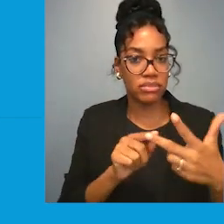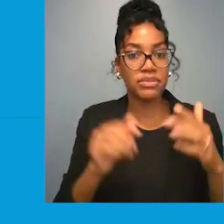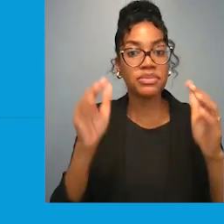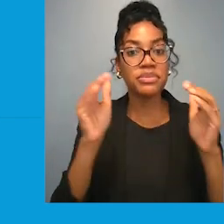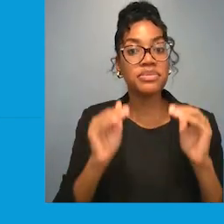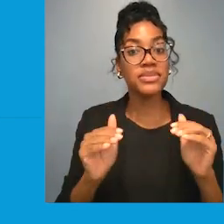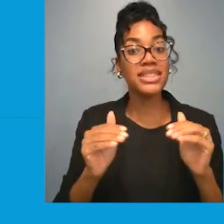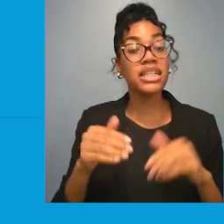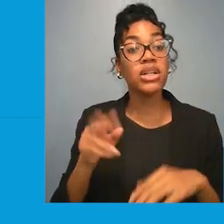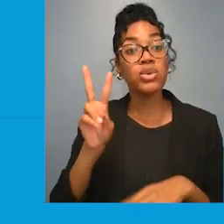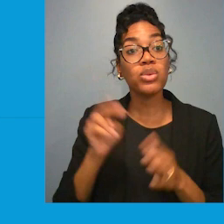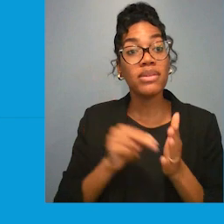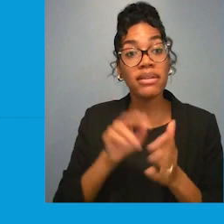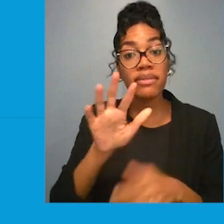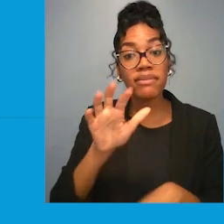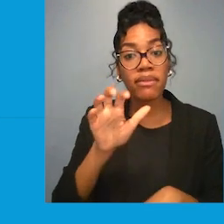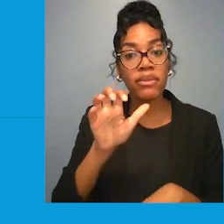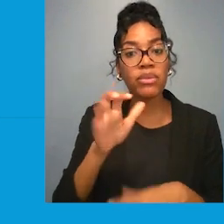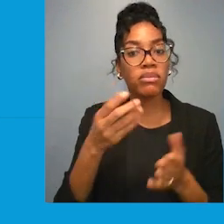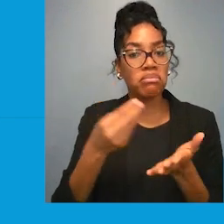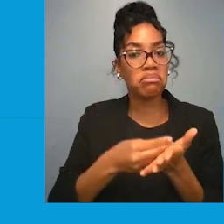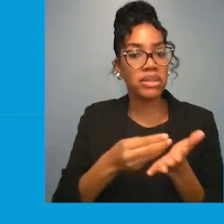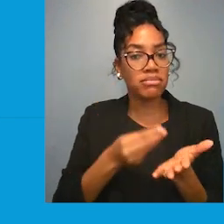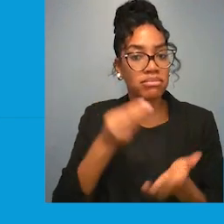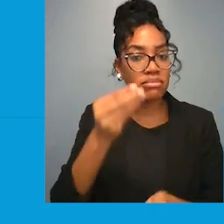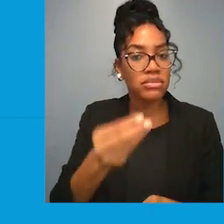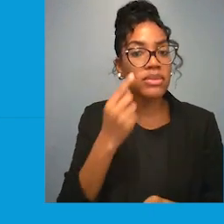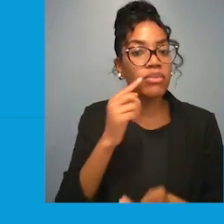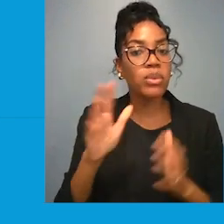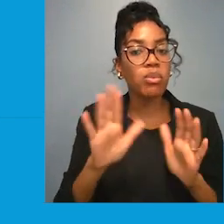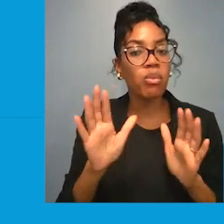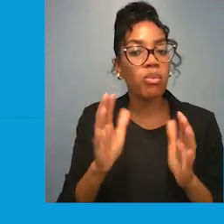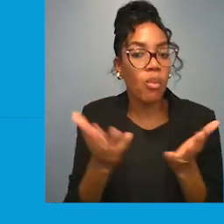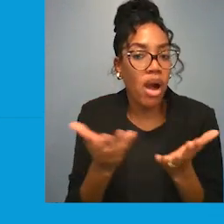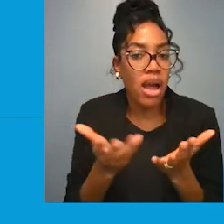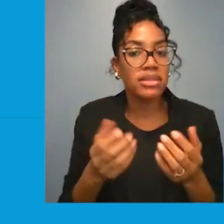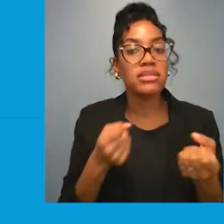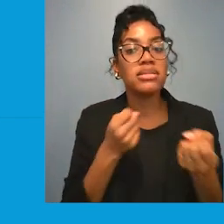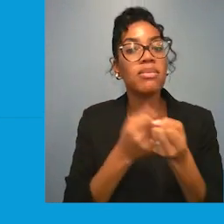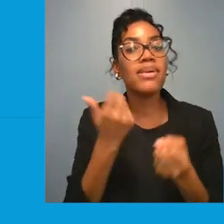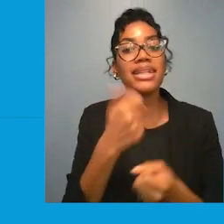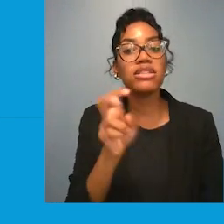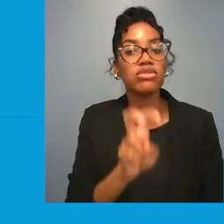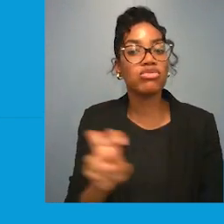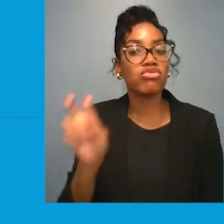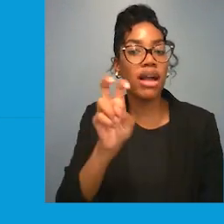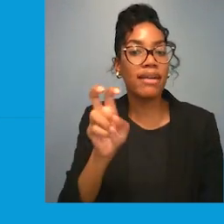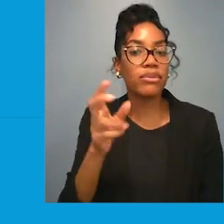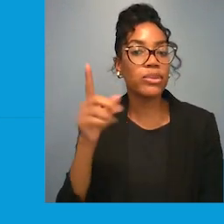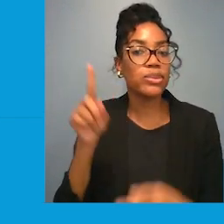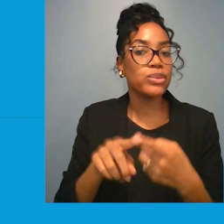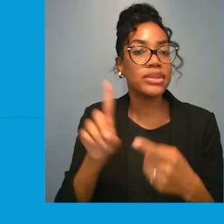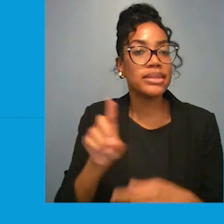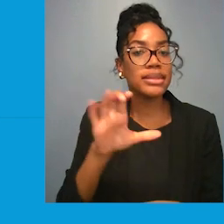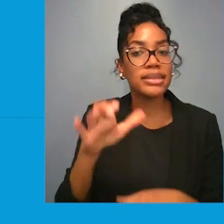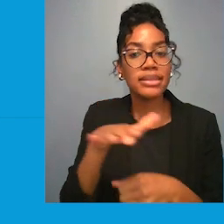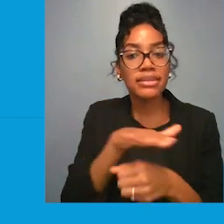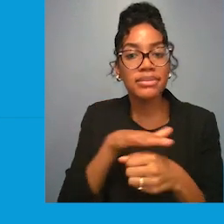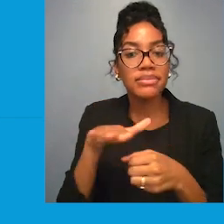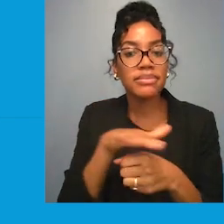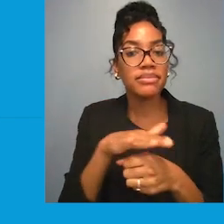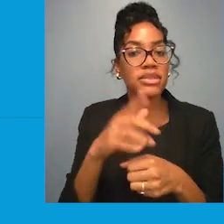DC region for an in-person placement process if that is occurring, subject to COVID and all the other